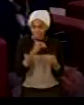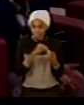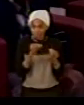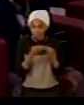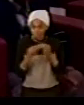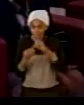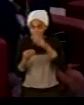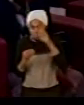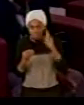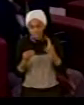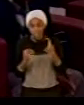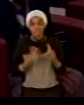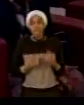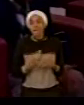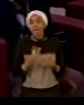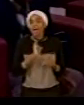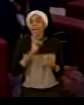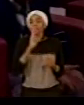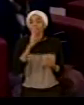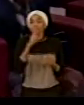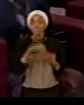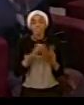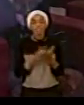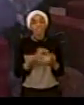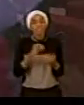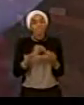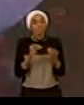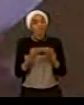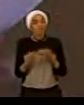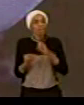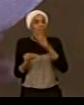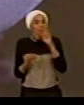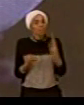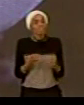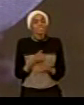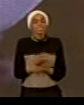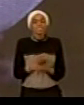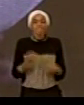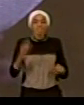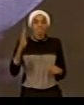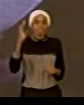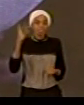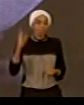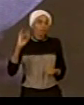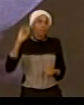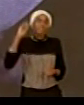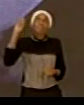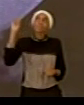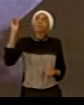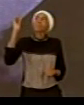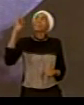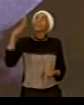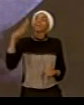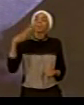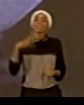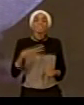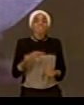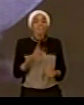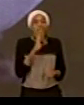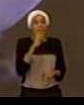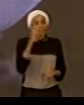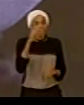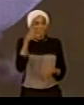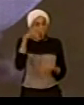that number? Are you in that number, saved by His